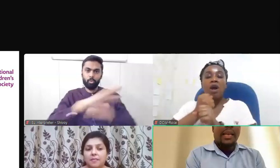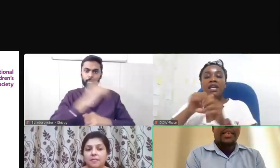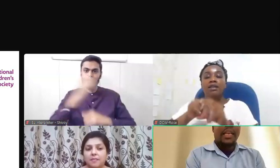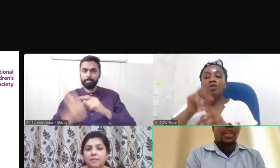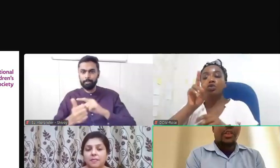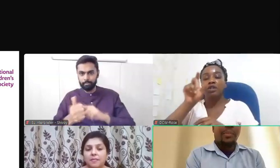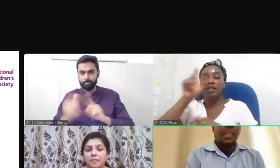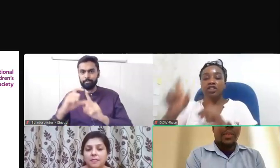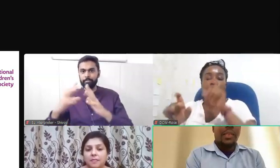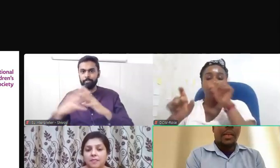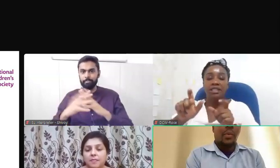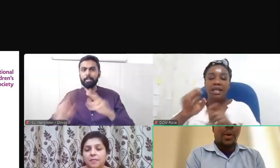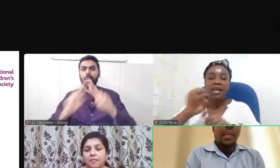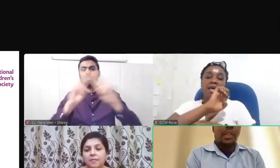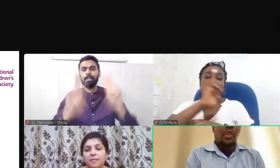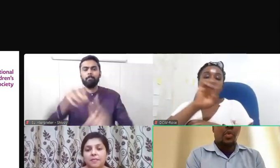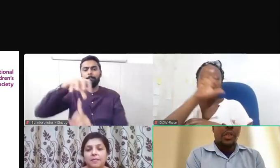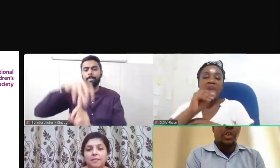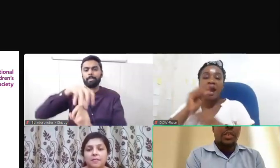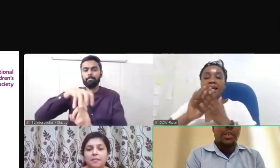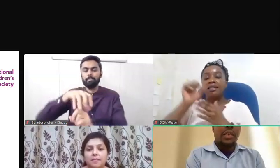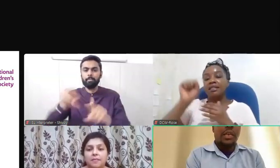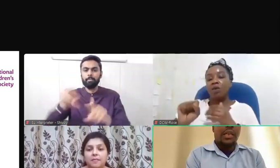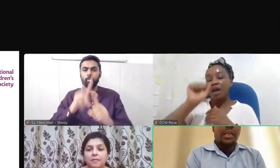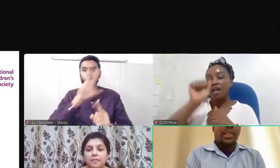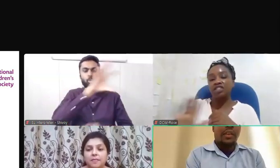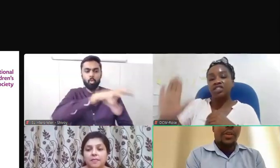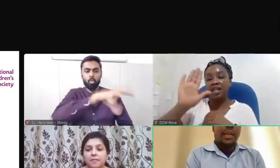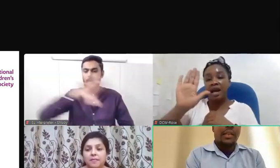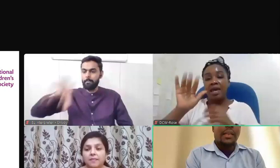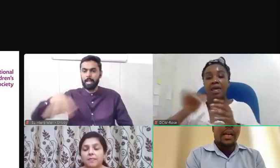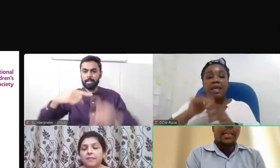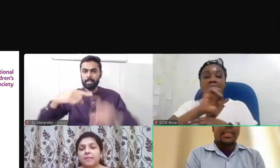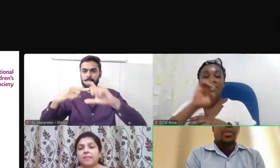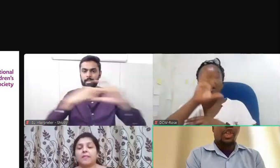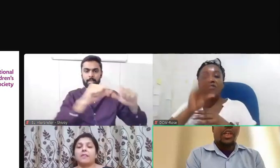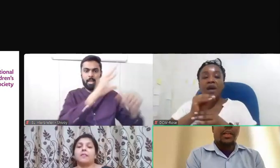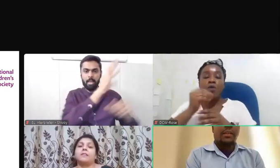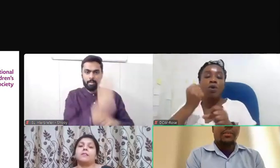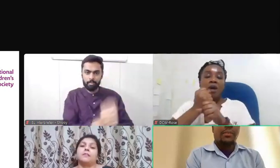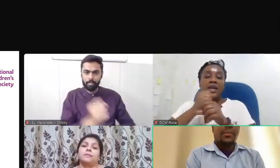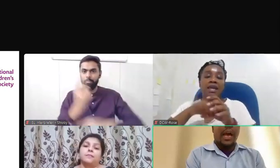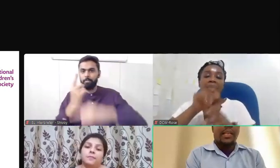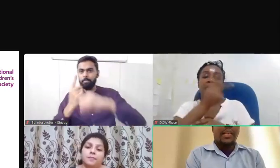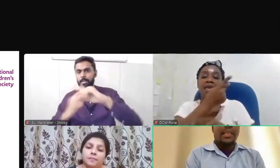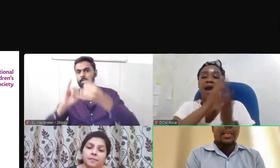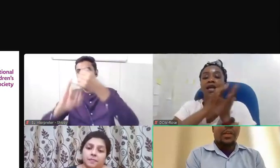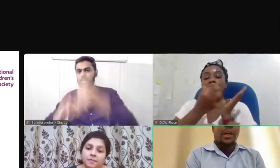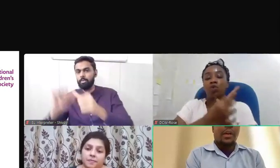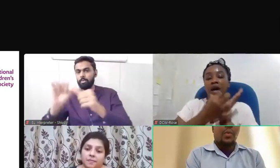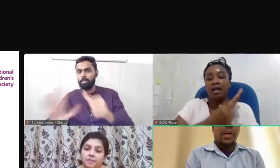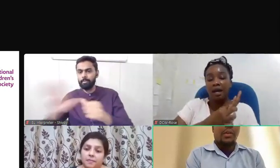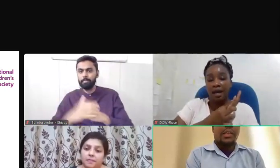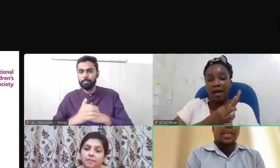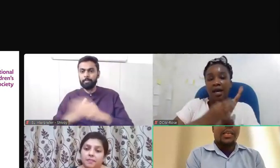It's like an international department, and we work in 2 regions, in East Africa and in South Asia. And in East